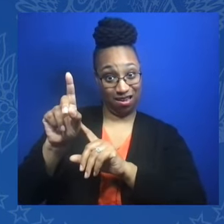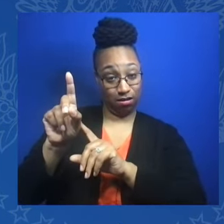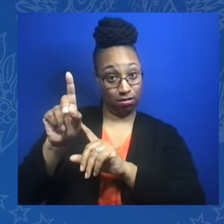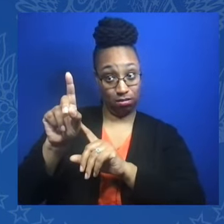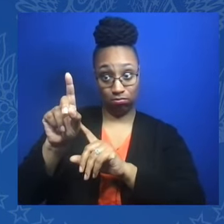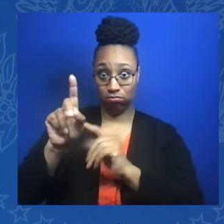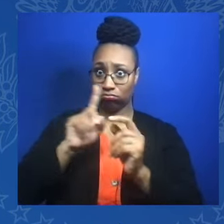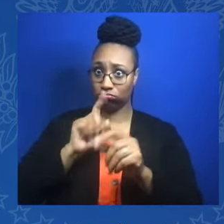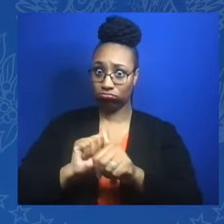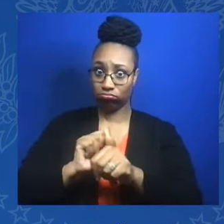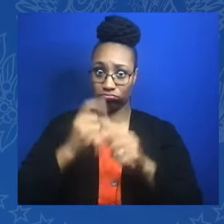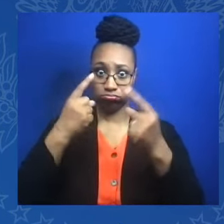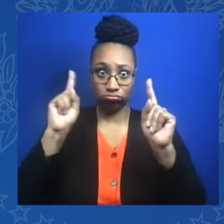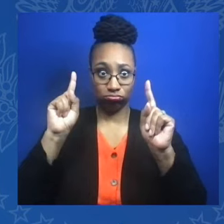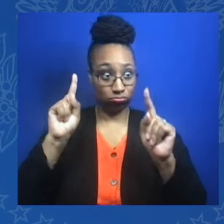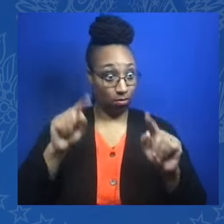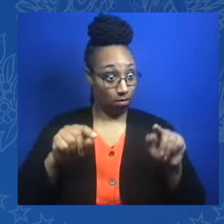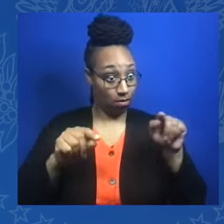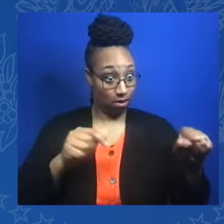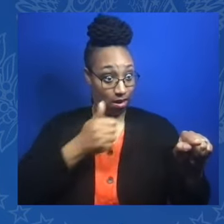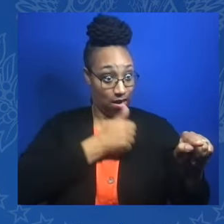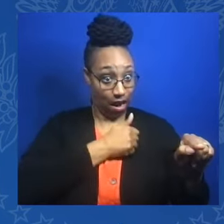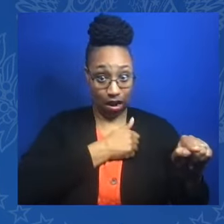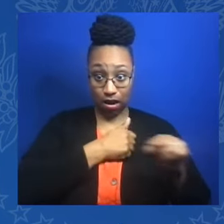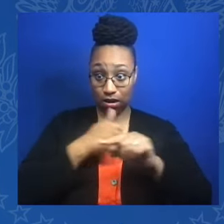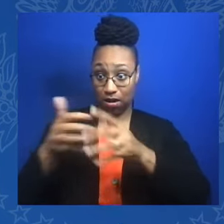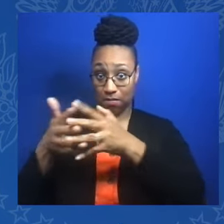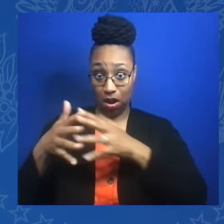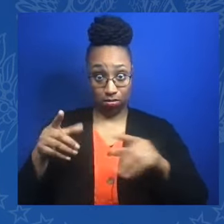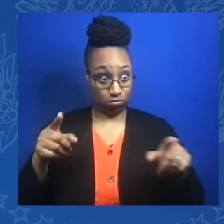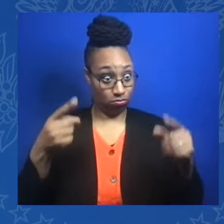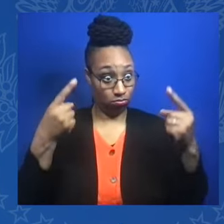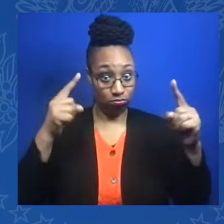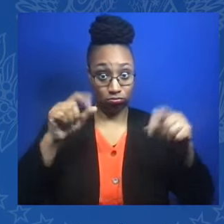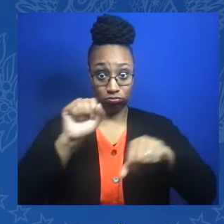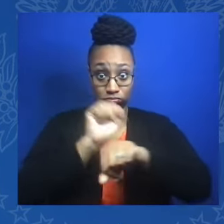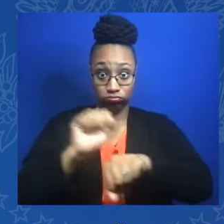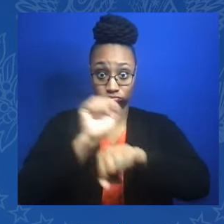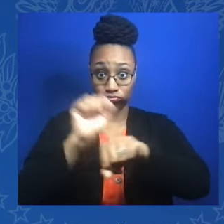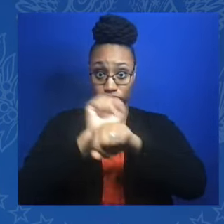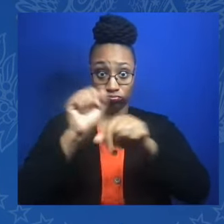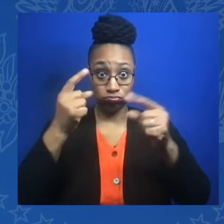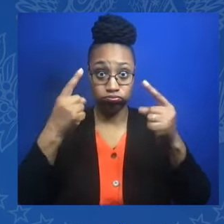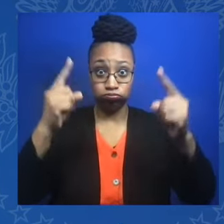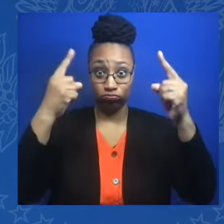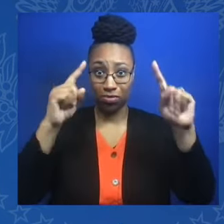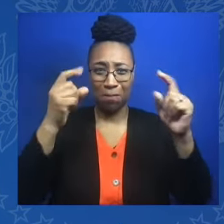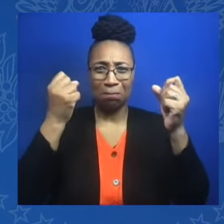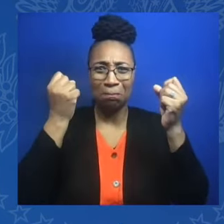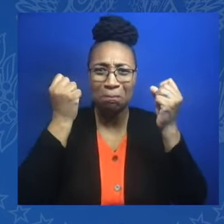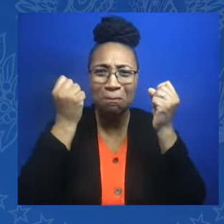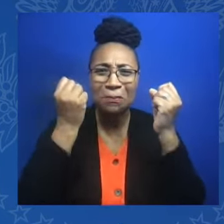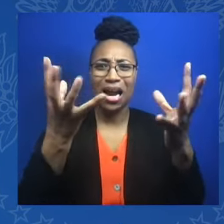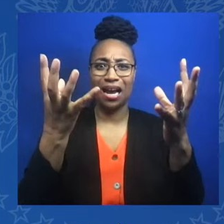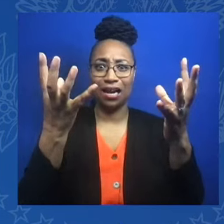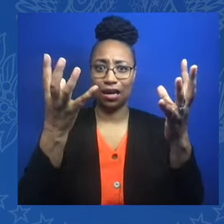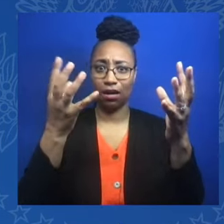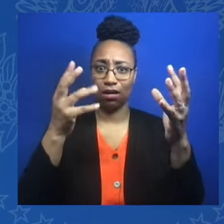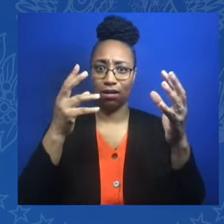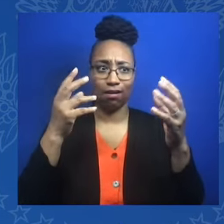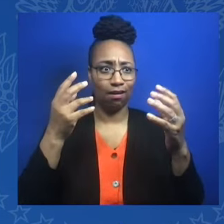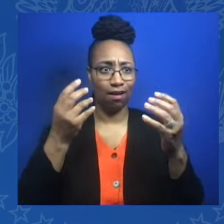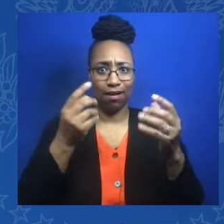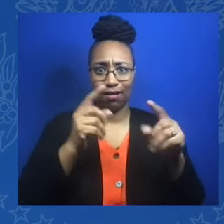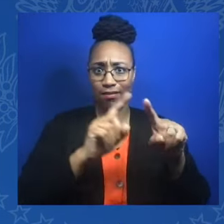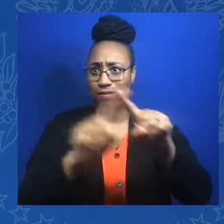importantly, our great friendship grows. This visit reminds us all that we must never